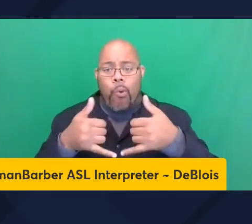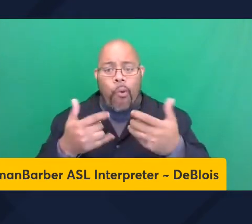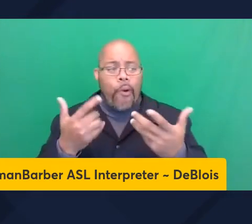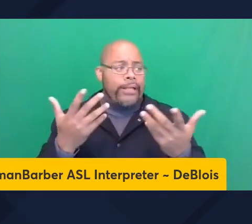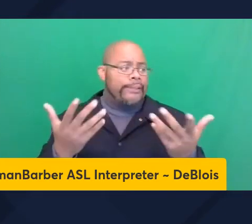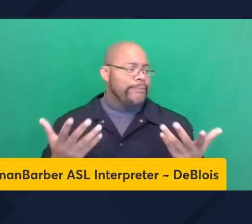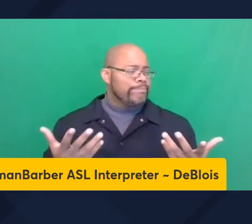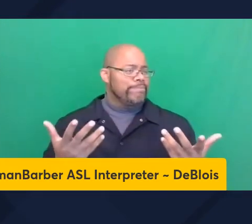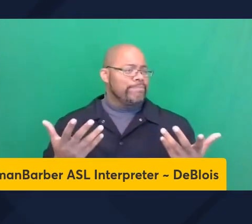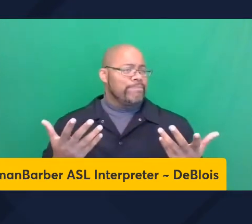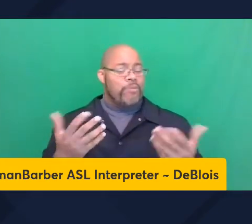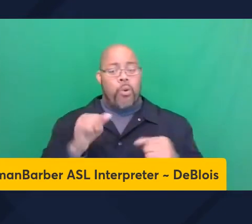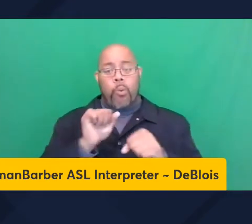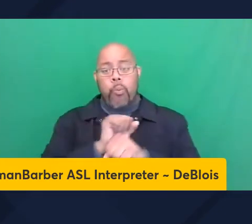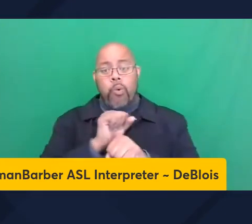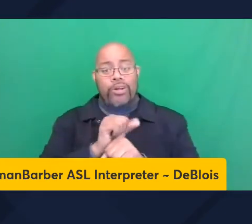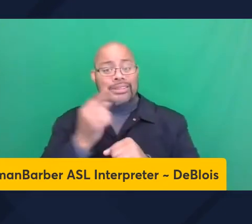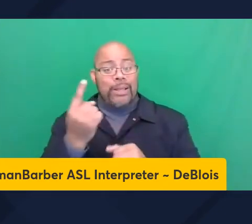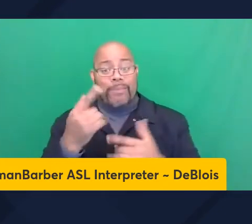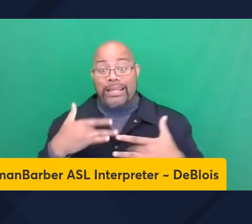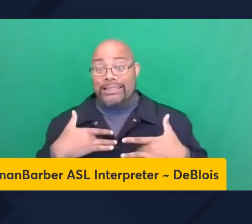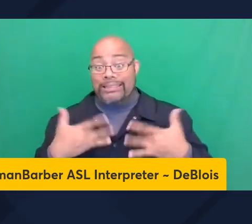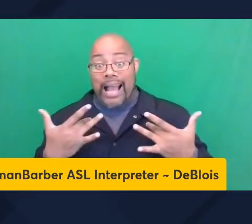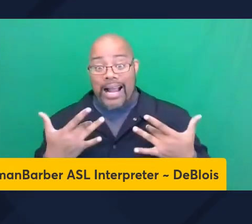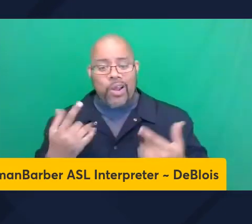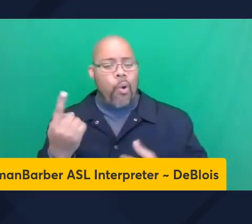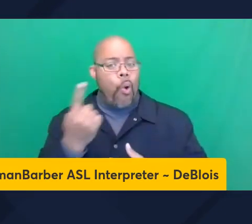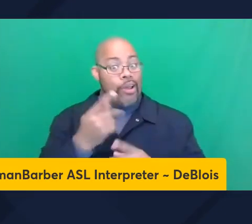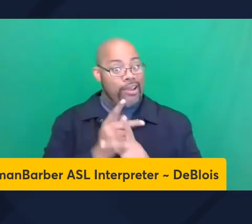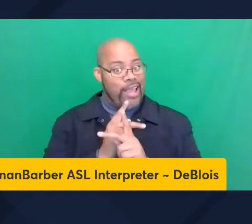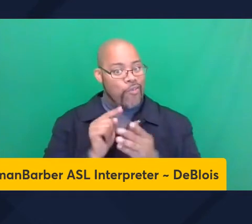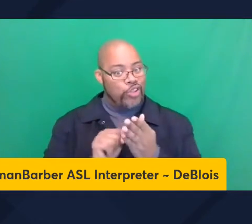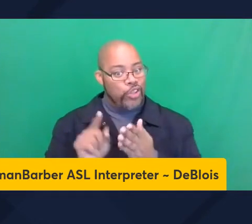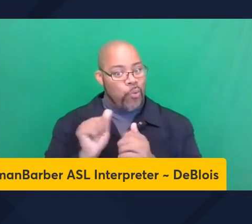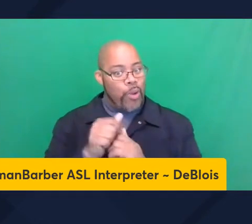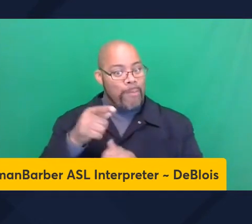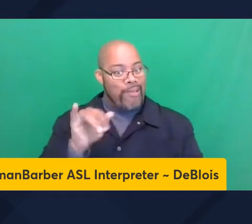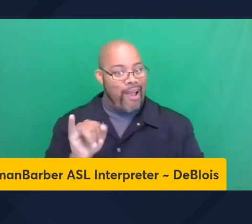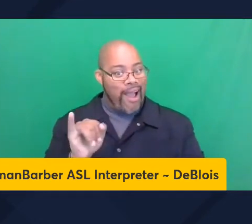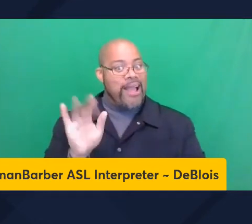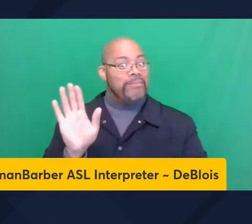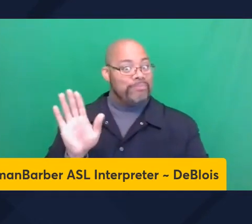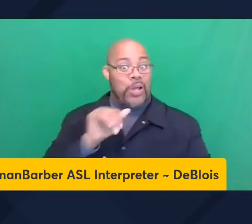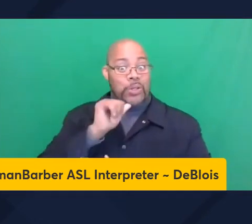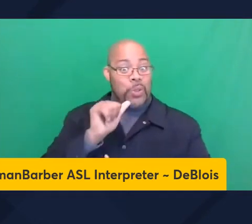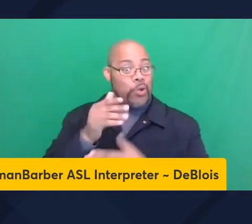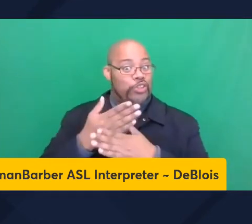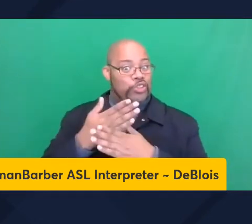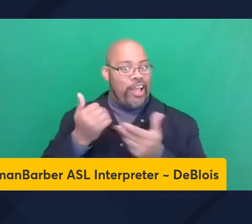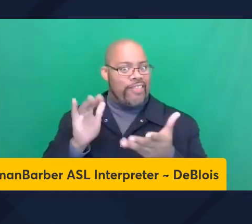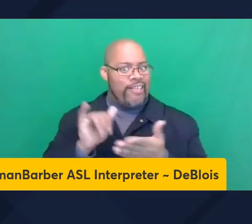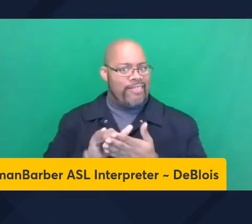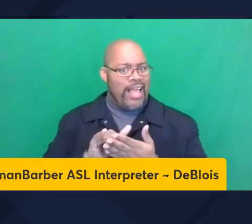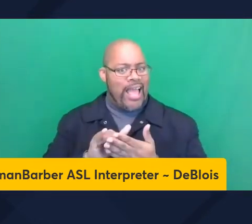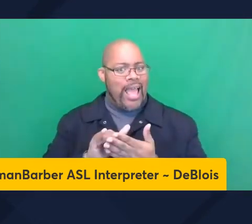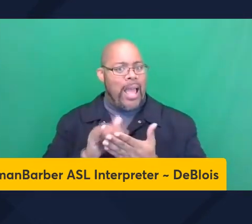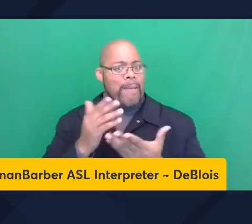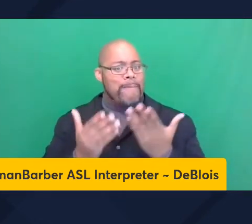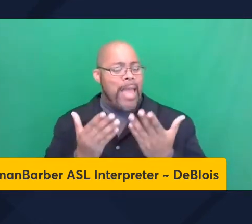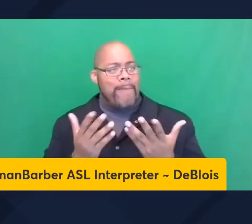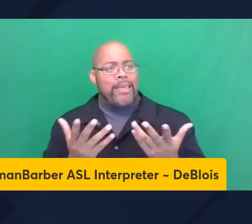are, working on something exciting. Always be careful to check with your PI, right? Like, don't share anything that